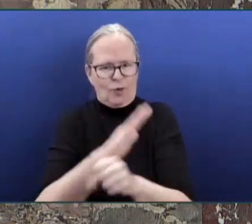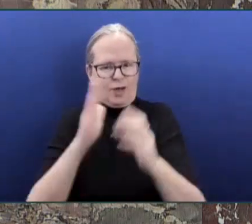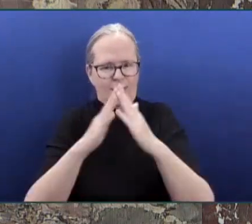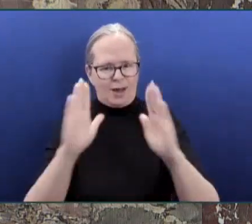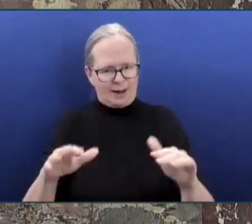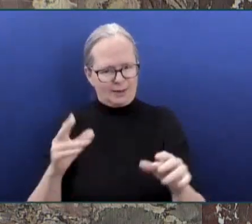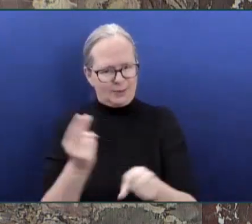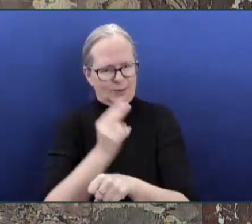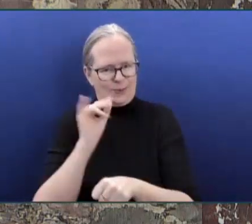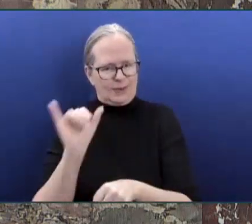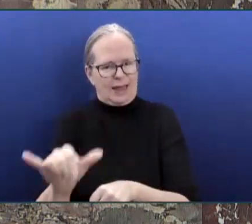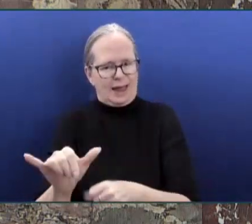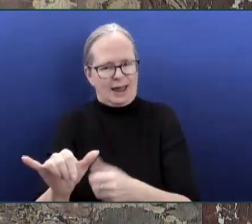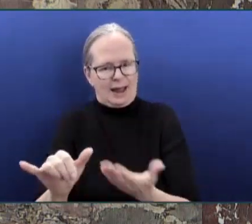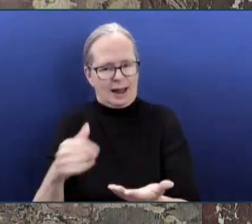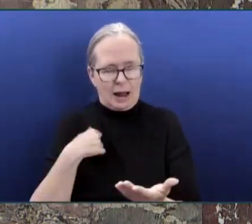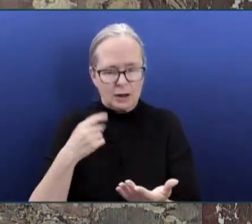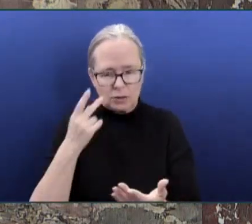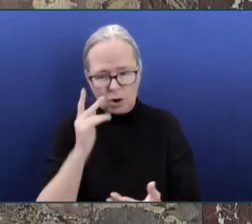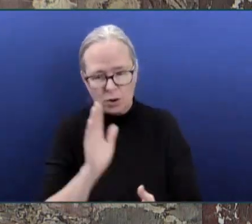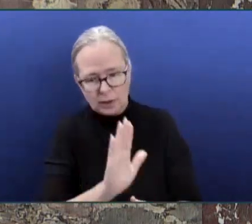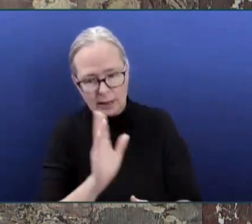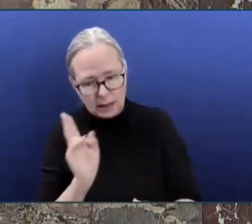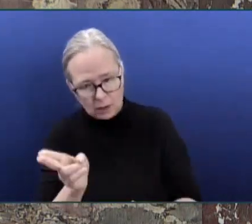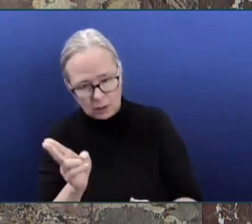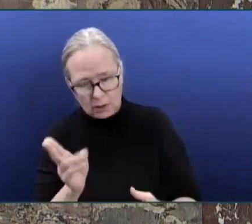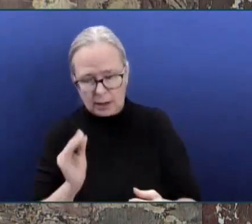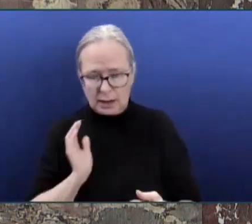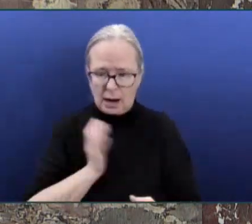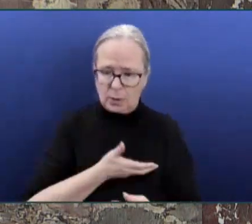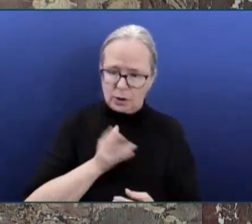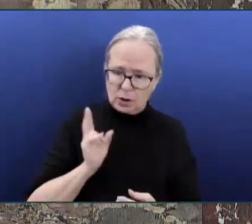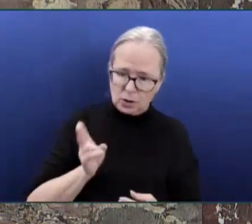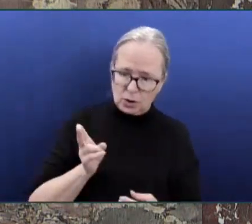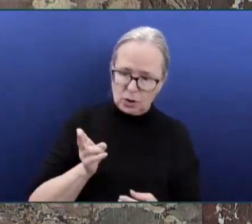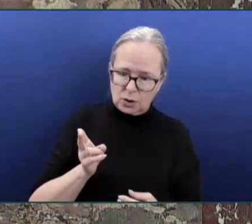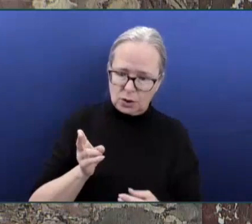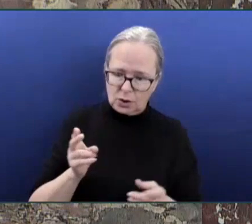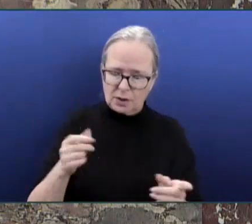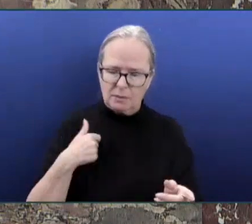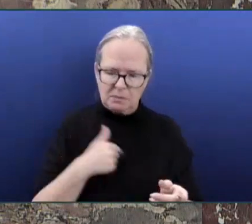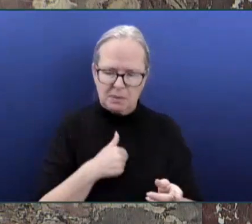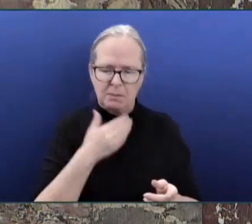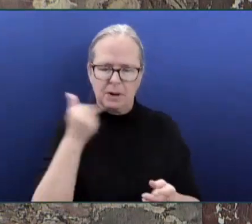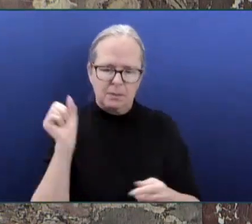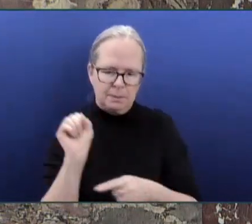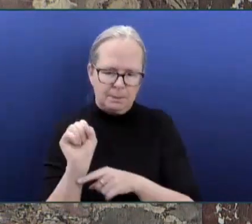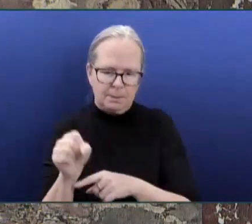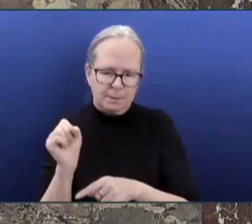do, but we're definitely on the right track, Honourable Speaker, because we're prioritizing housing for people, not for